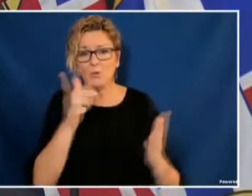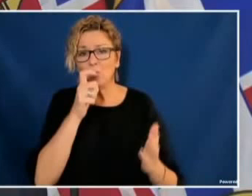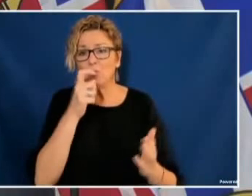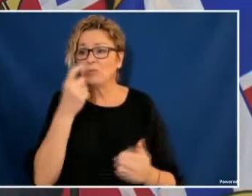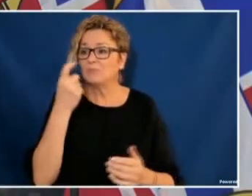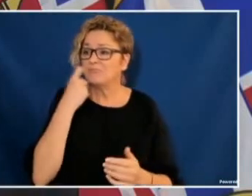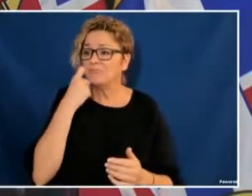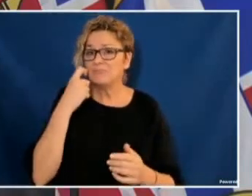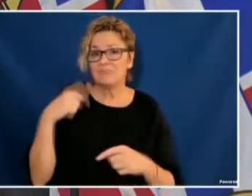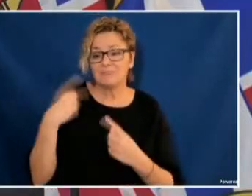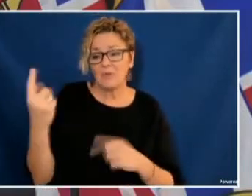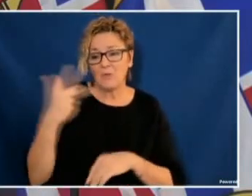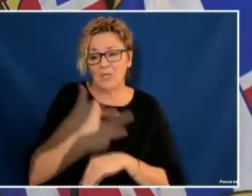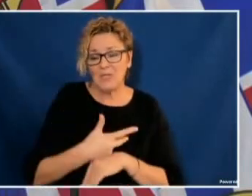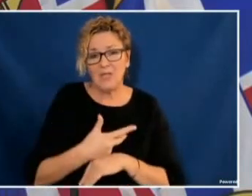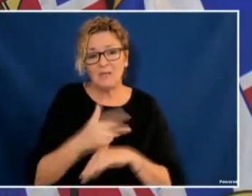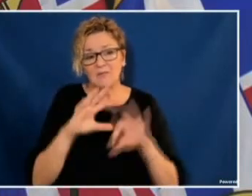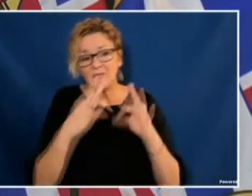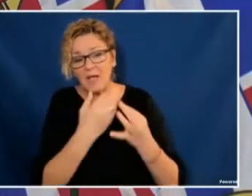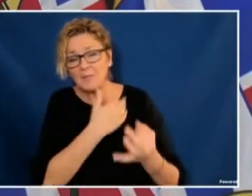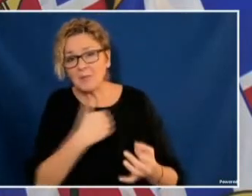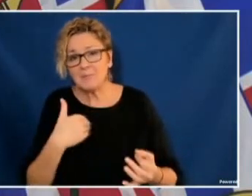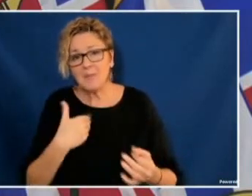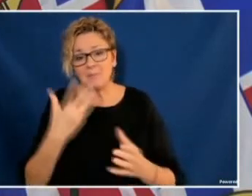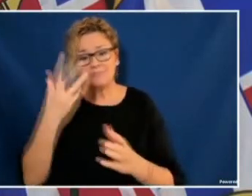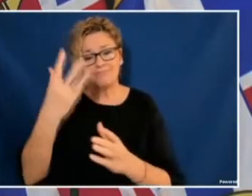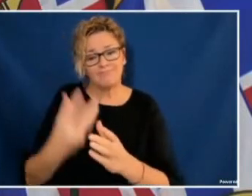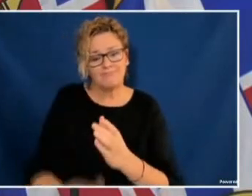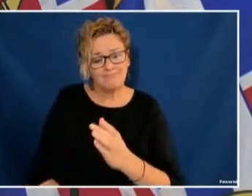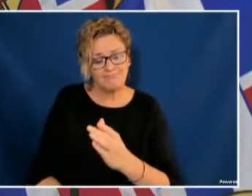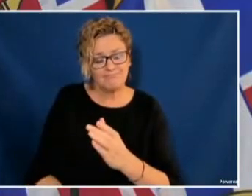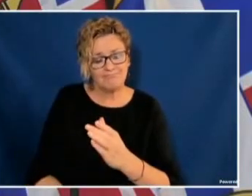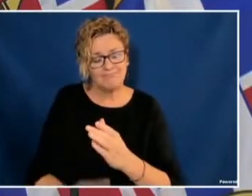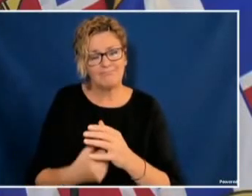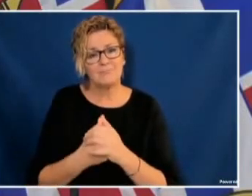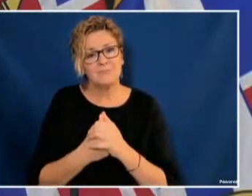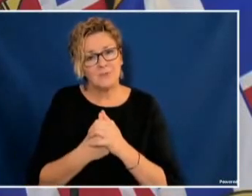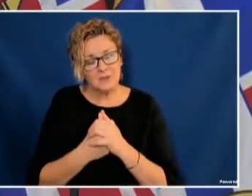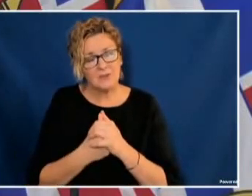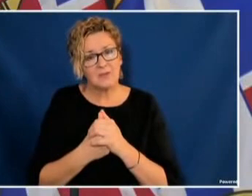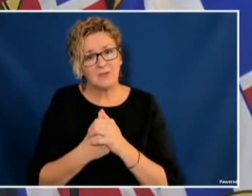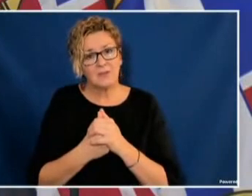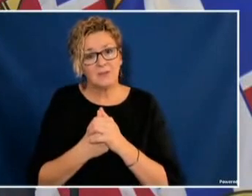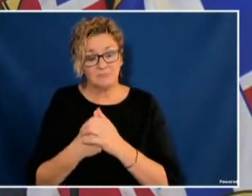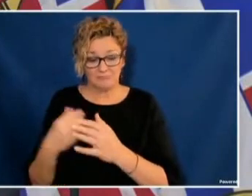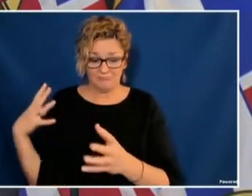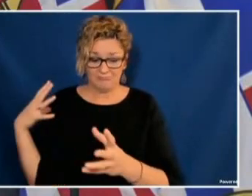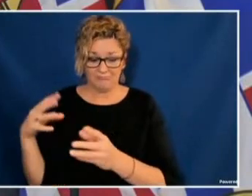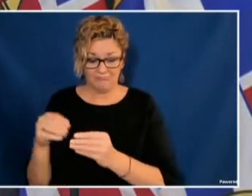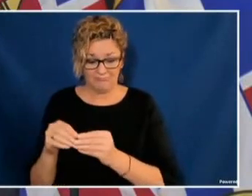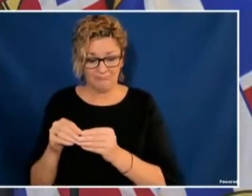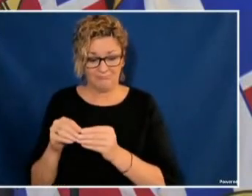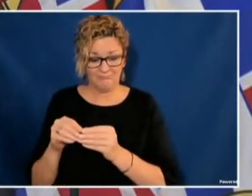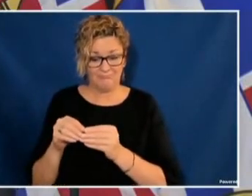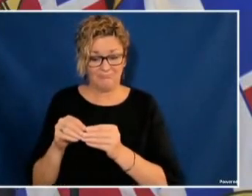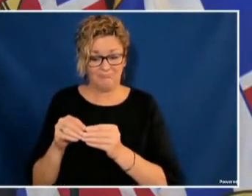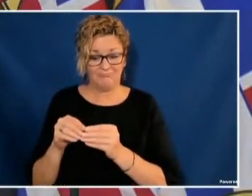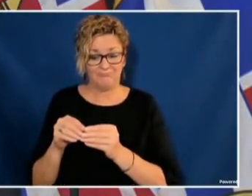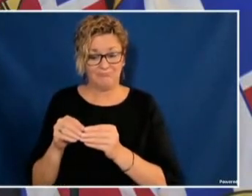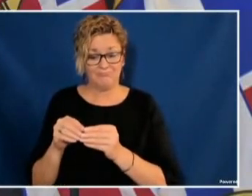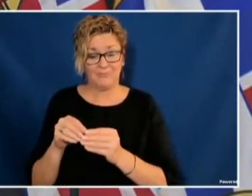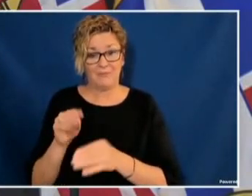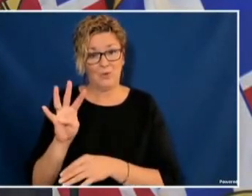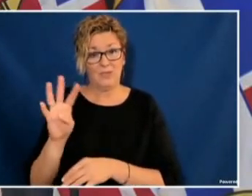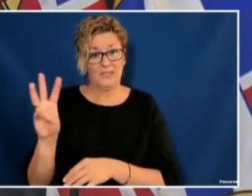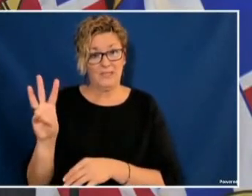beds. And in fact, our total capacity is only 74.3% of base ICU beds. And so we